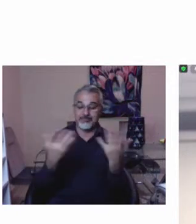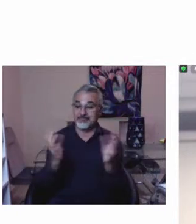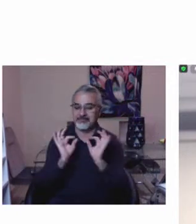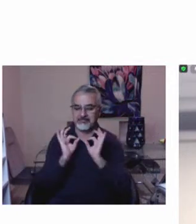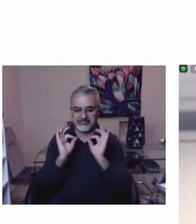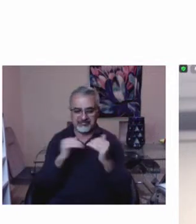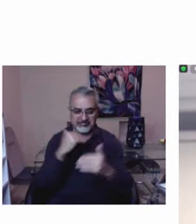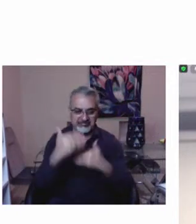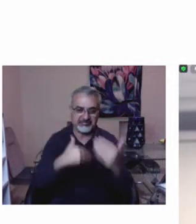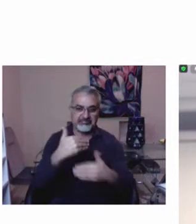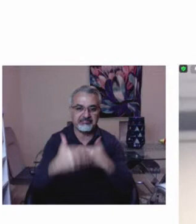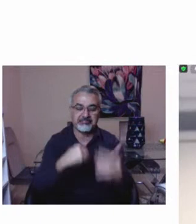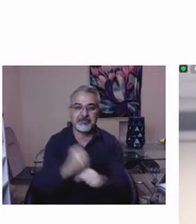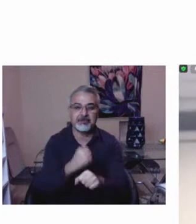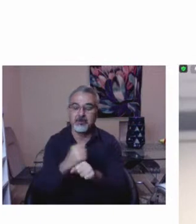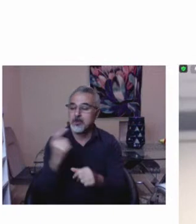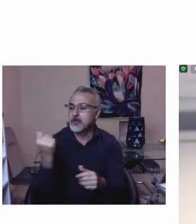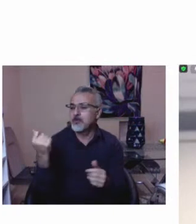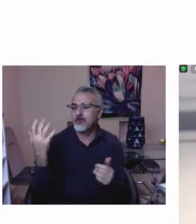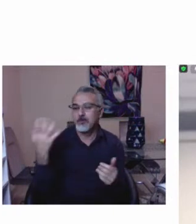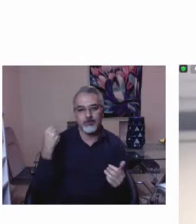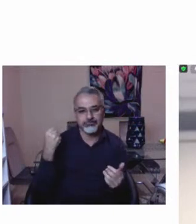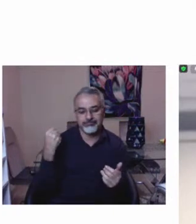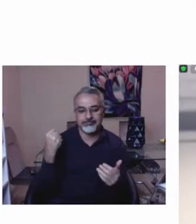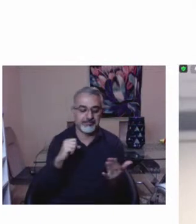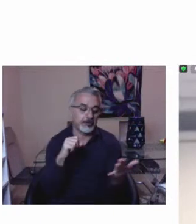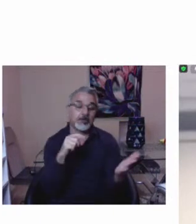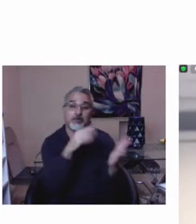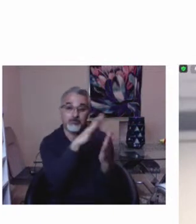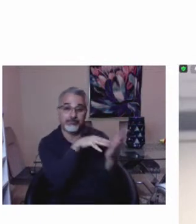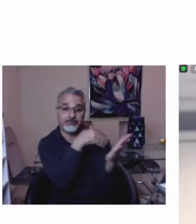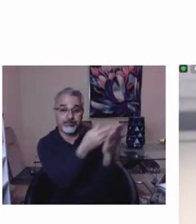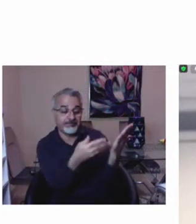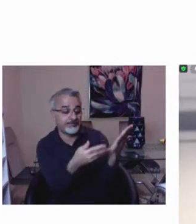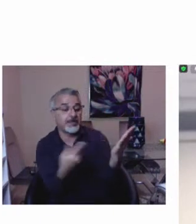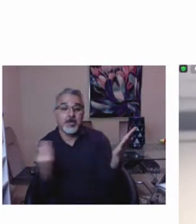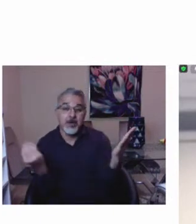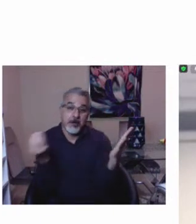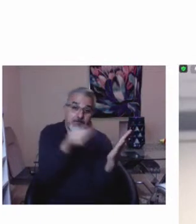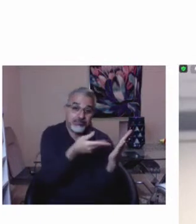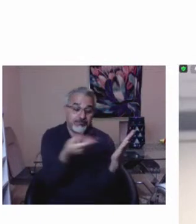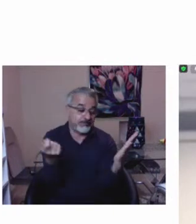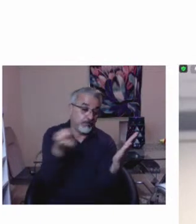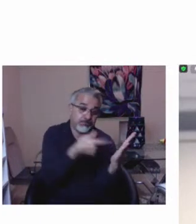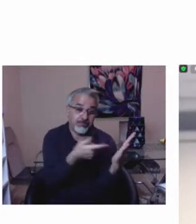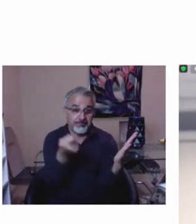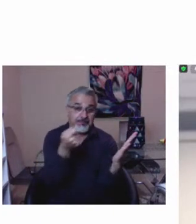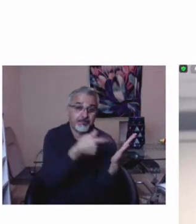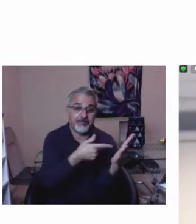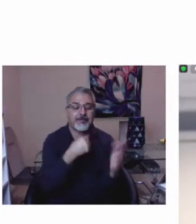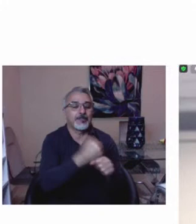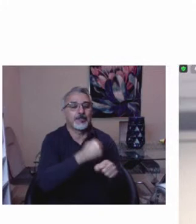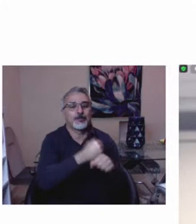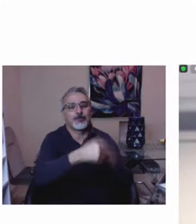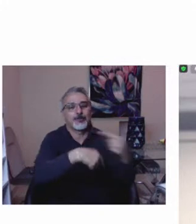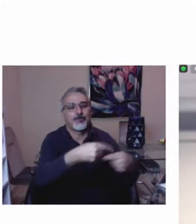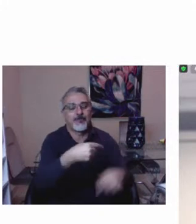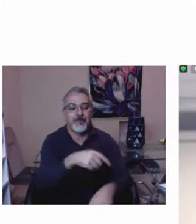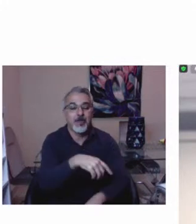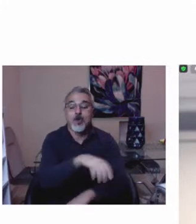that putting together those plans and implementing them requires a funding that